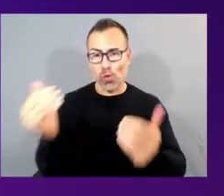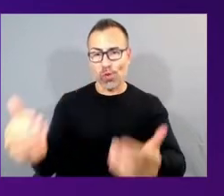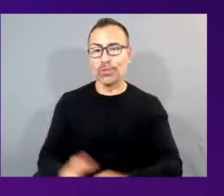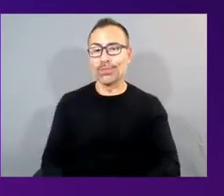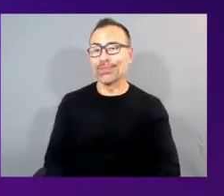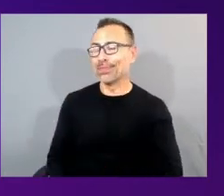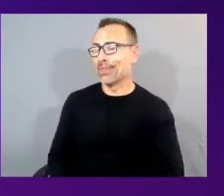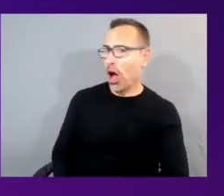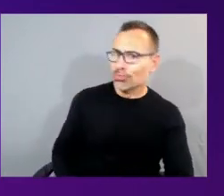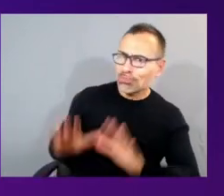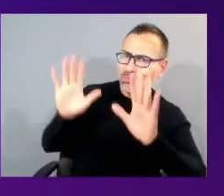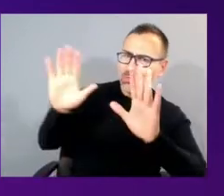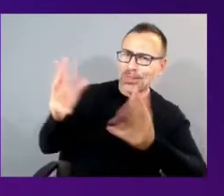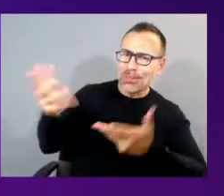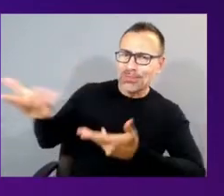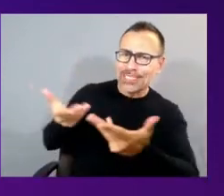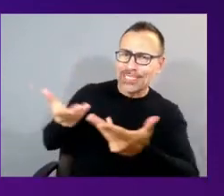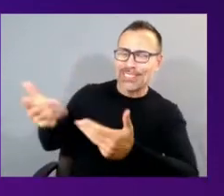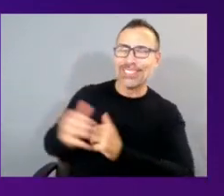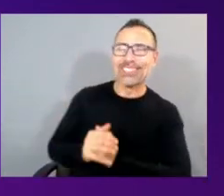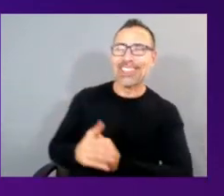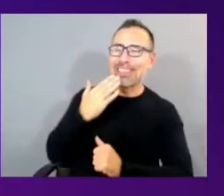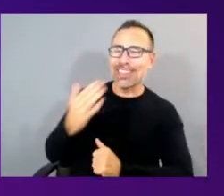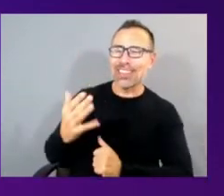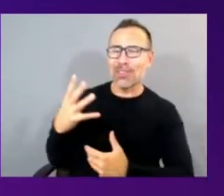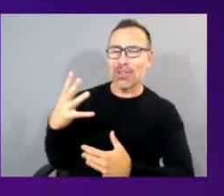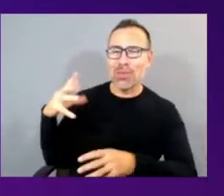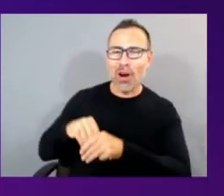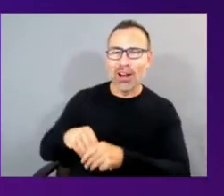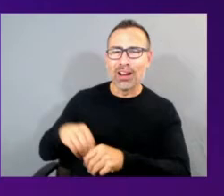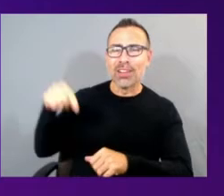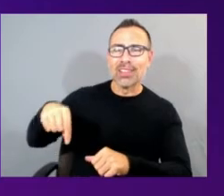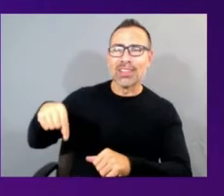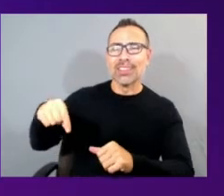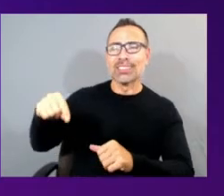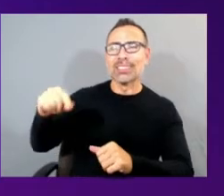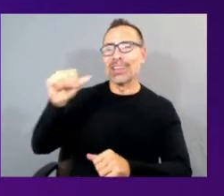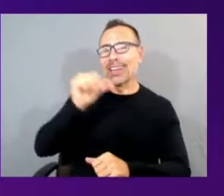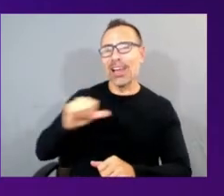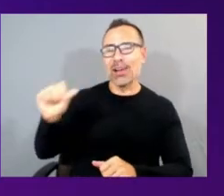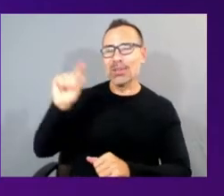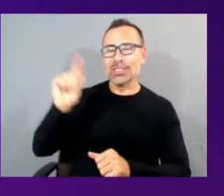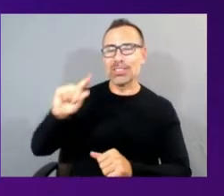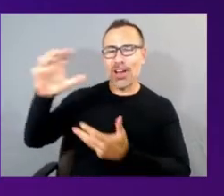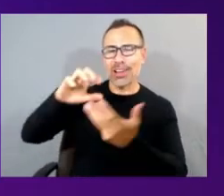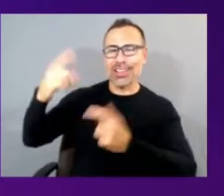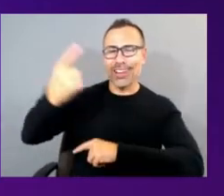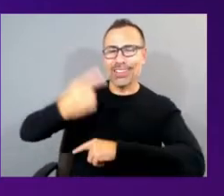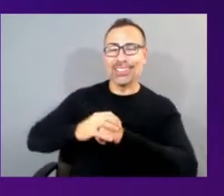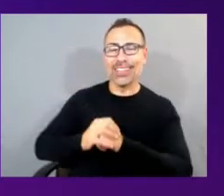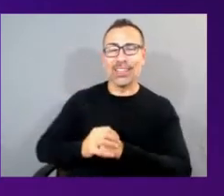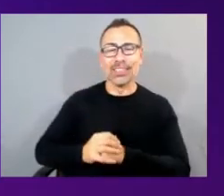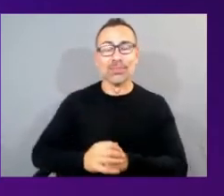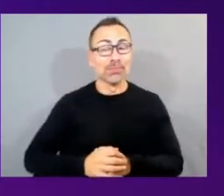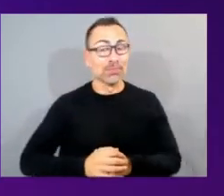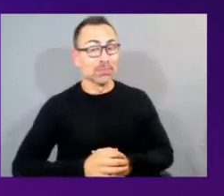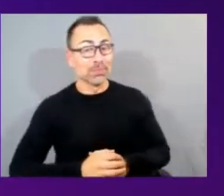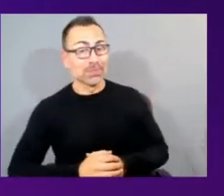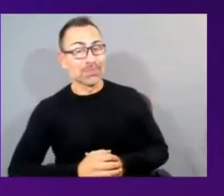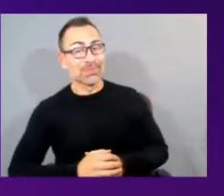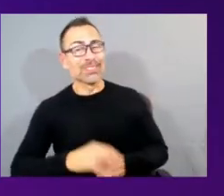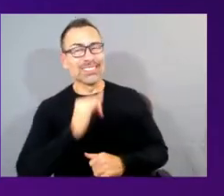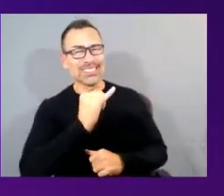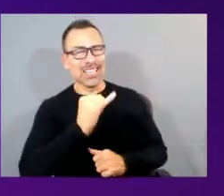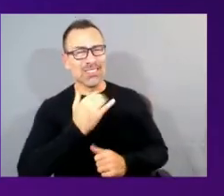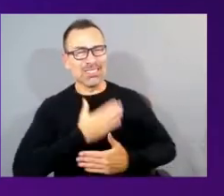Jay. Thank you so much for being a part of the Hybrid Cloud Day. Hope to speak to you soon. Same here, Tanmoy. Great to be part of this, actually. Thank